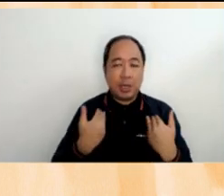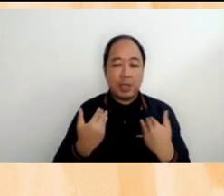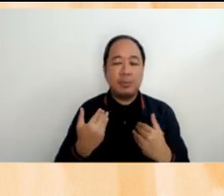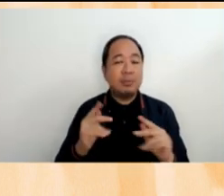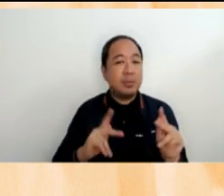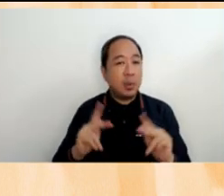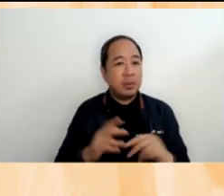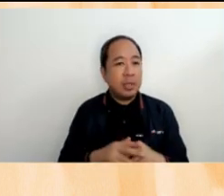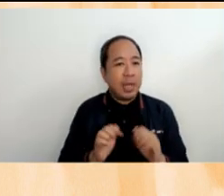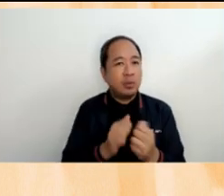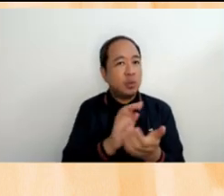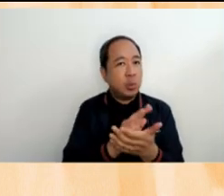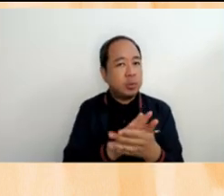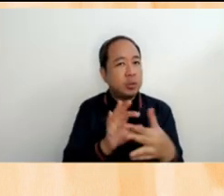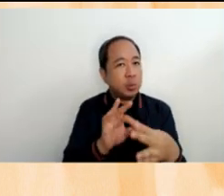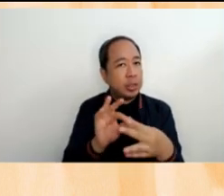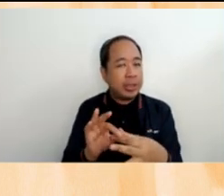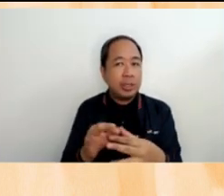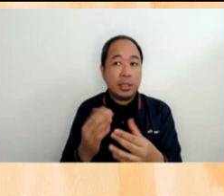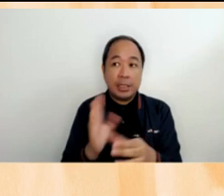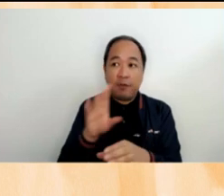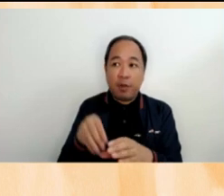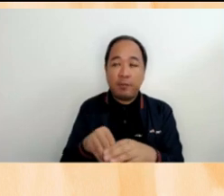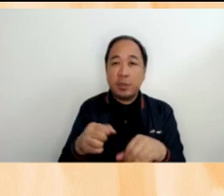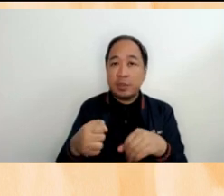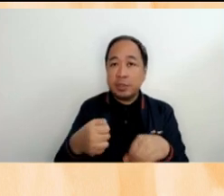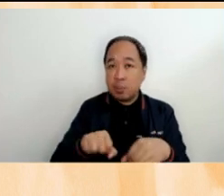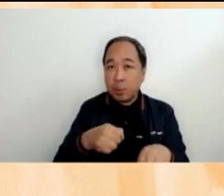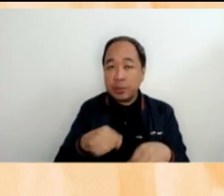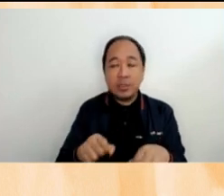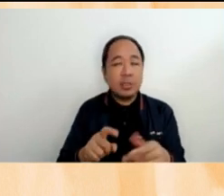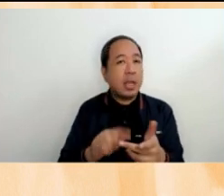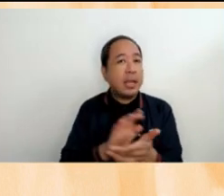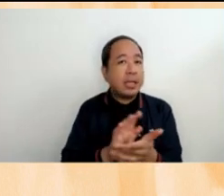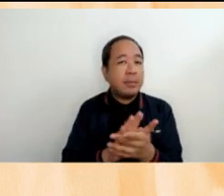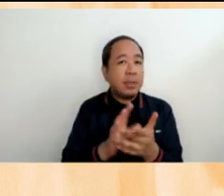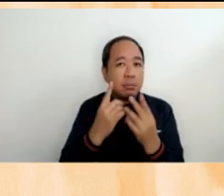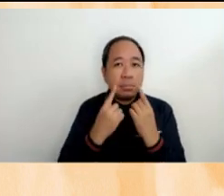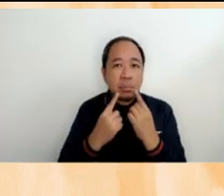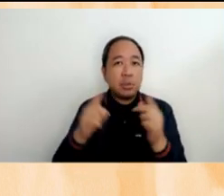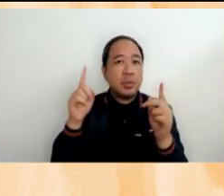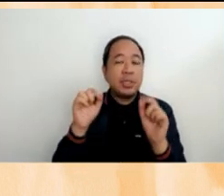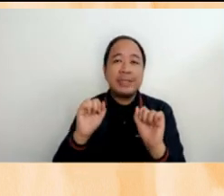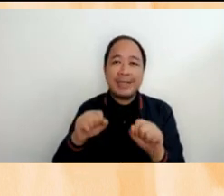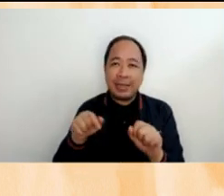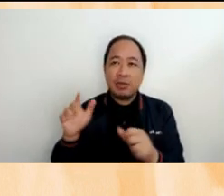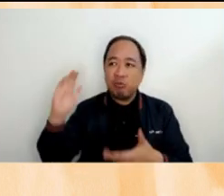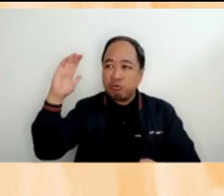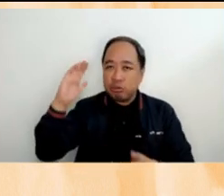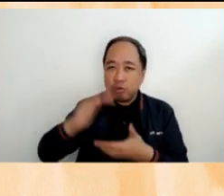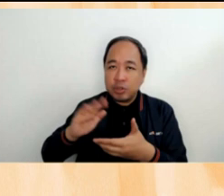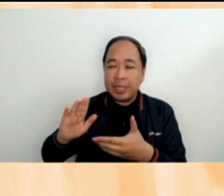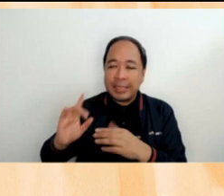community can likewise provide psychosocial support to suicidal adolescents. There are suicide